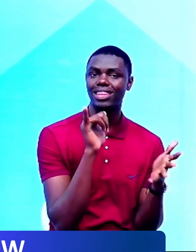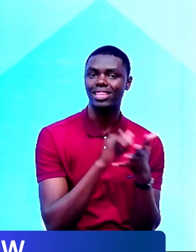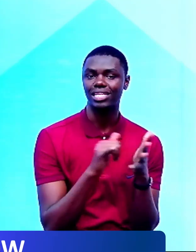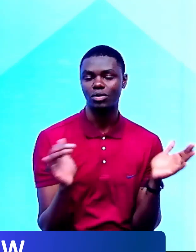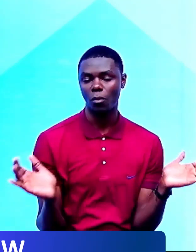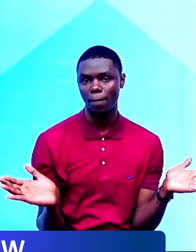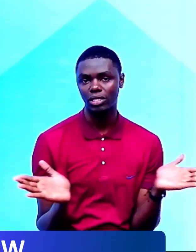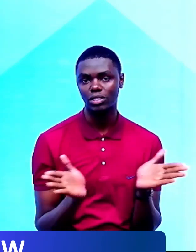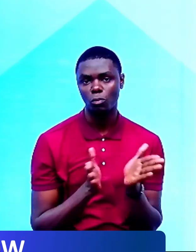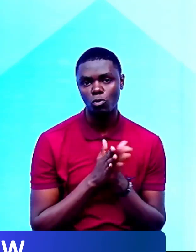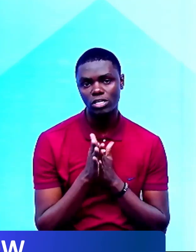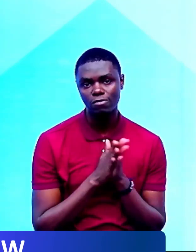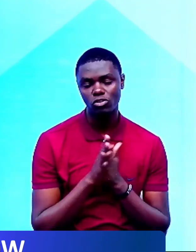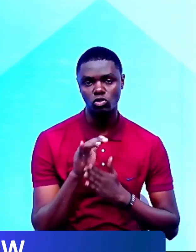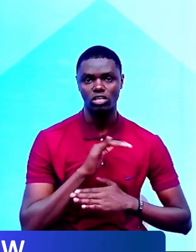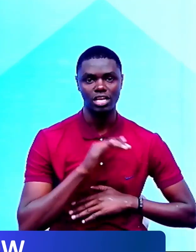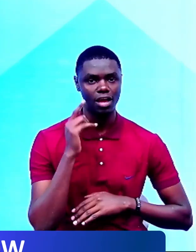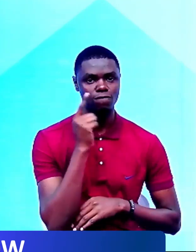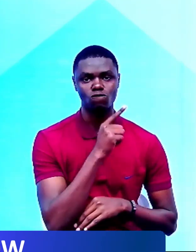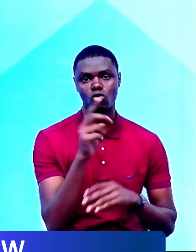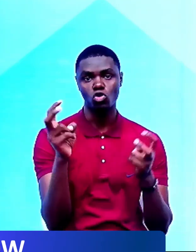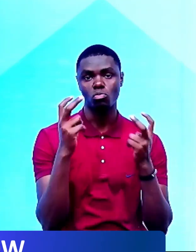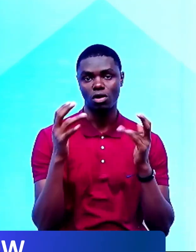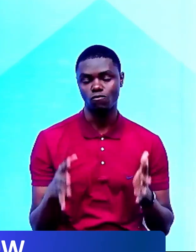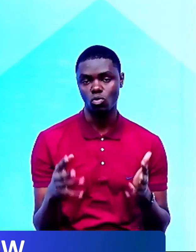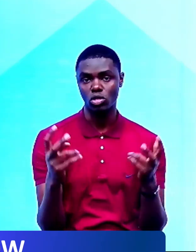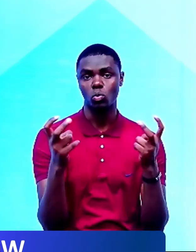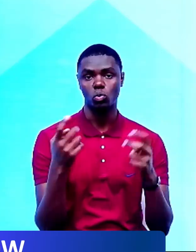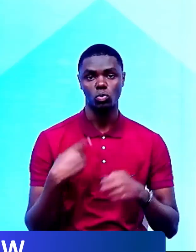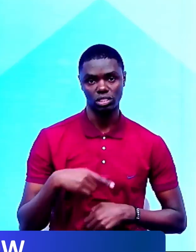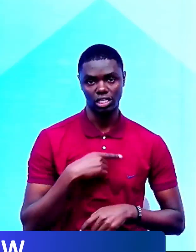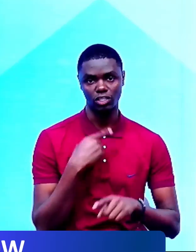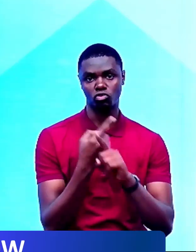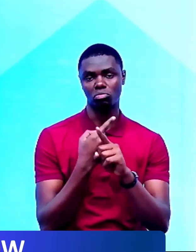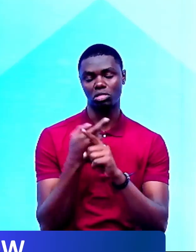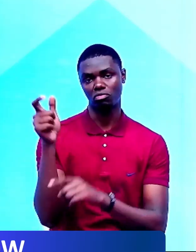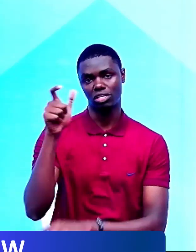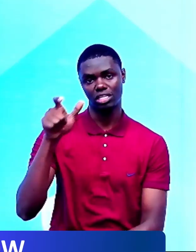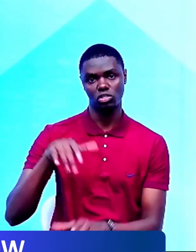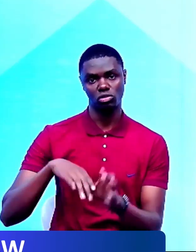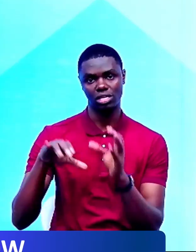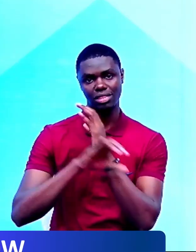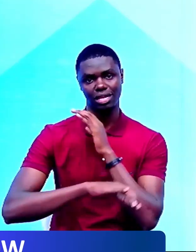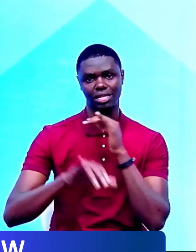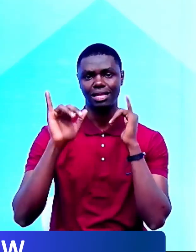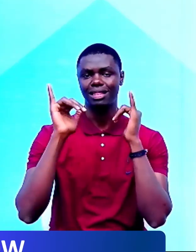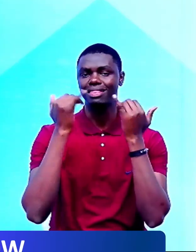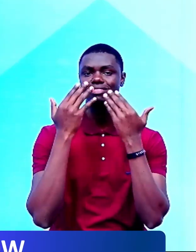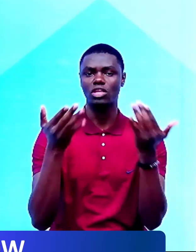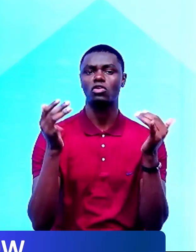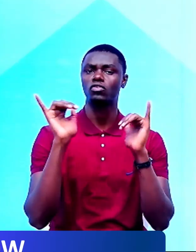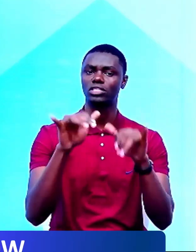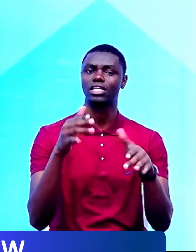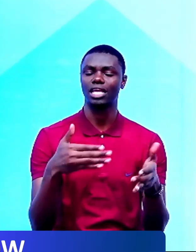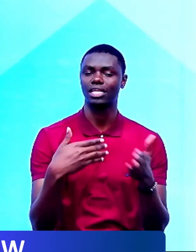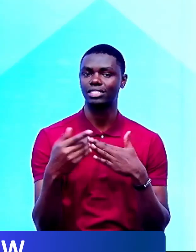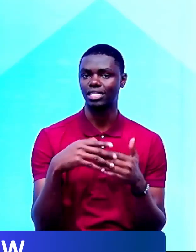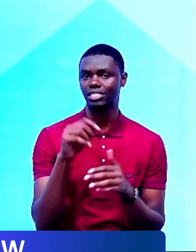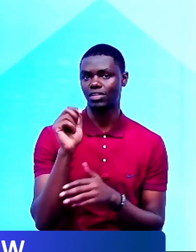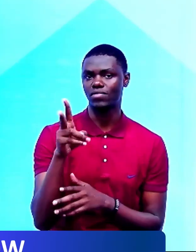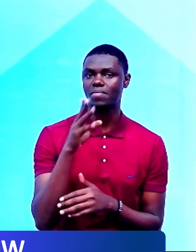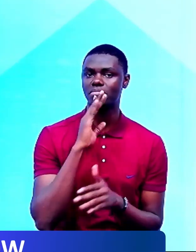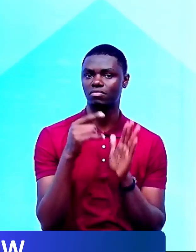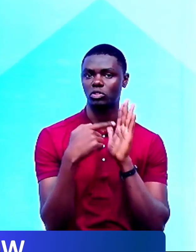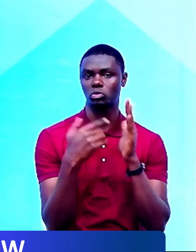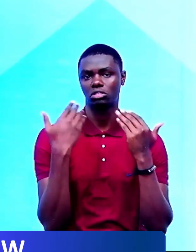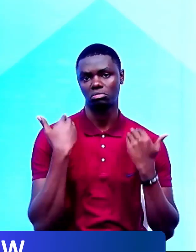motivation enough for you, my viewer, who's watching me from different regions in the country. Thank you for staying tuned here at Science TV Breakfast Show.